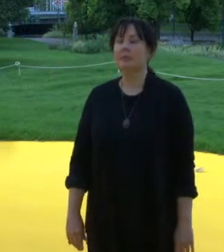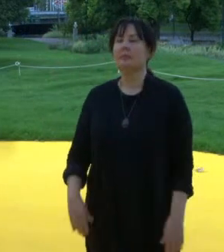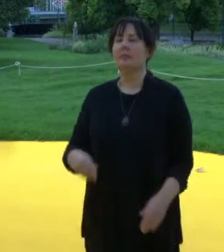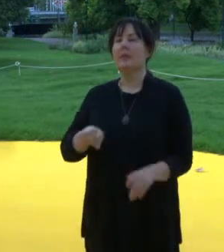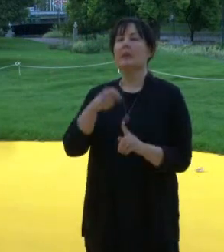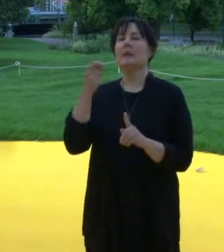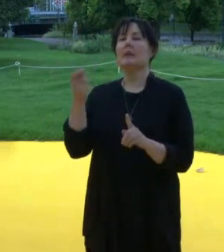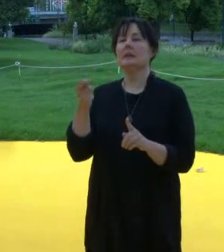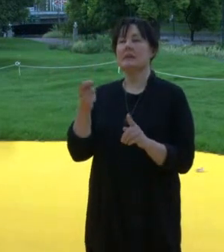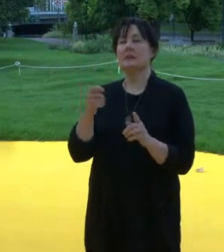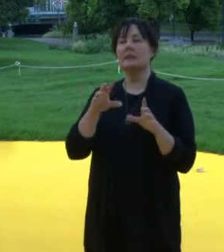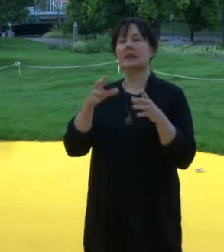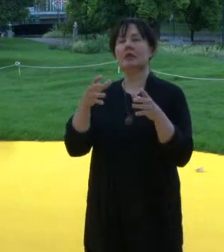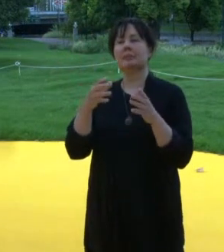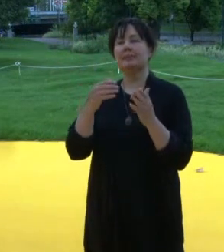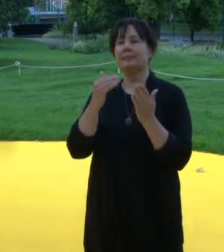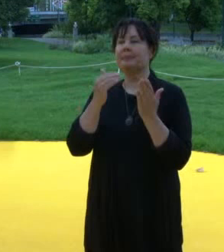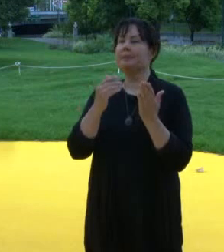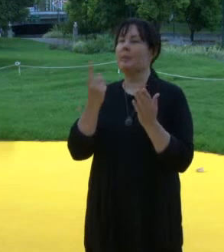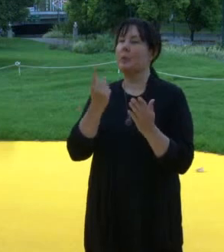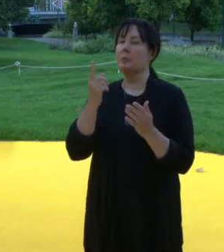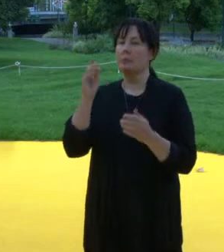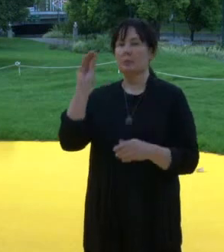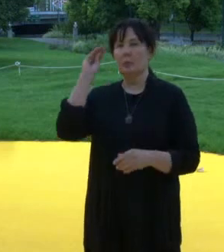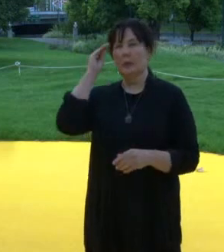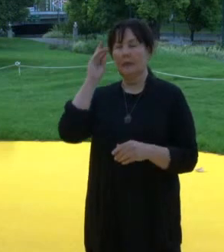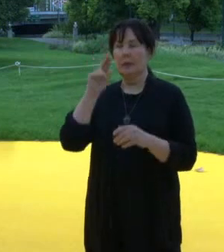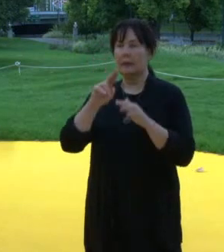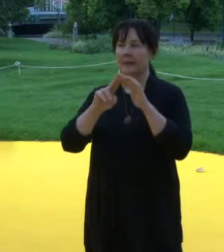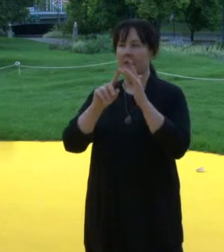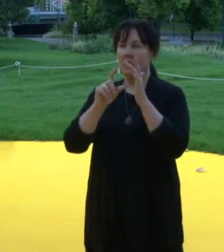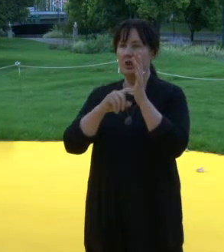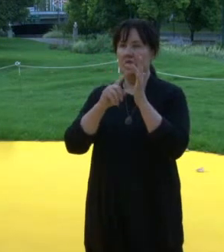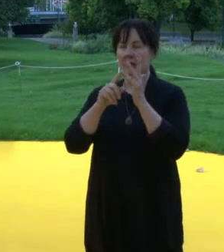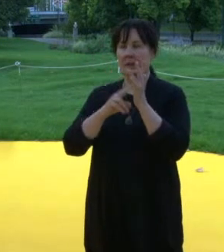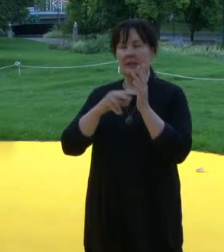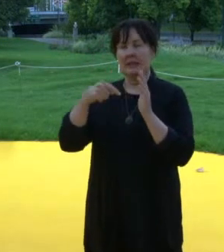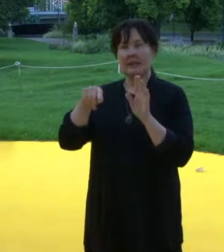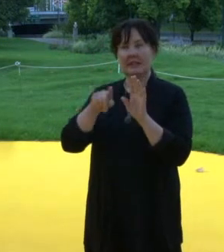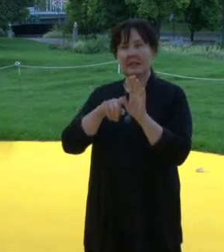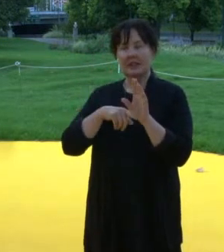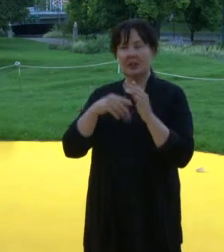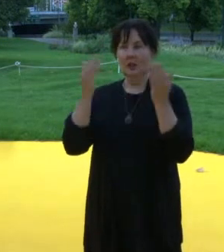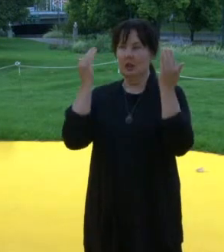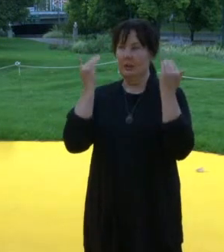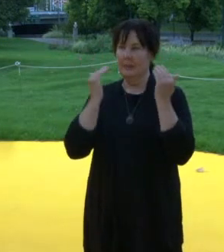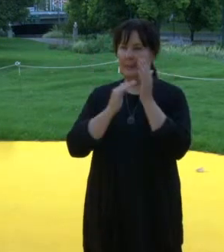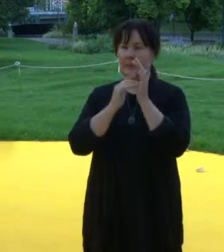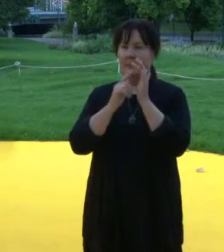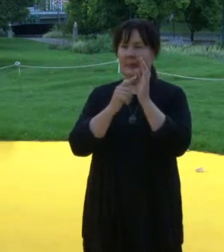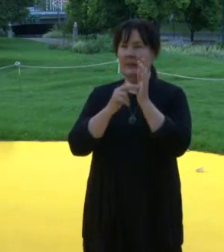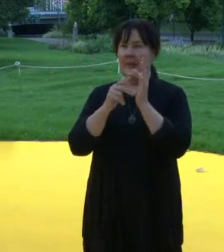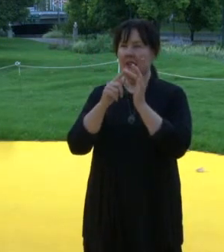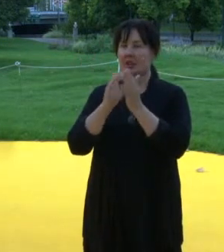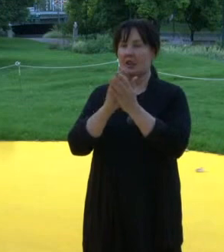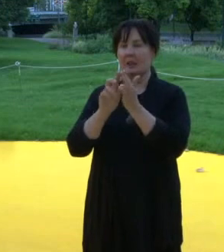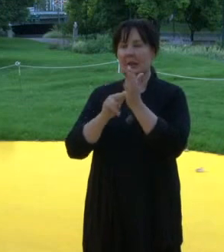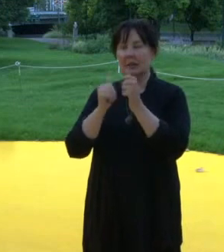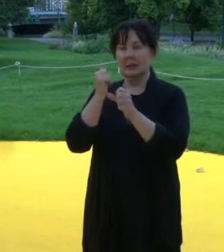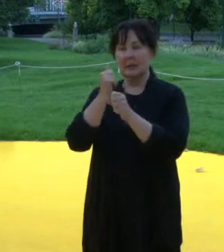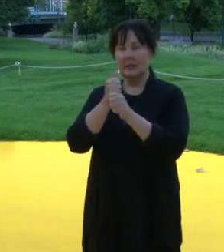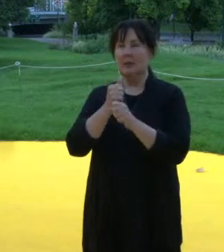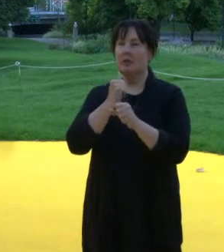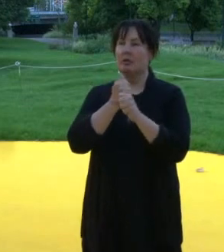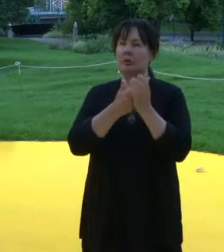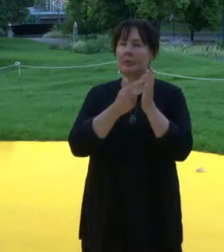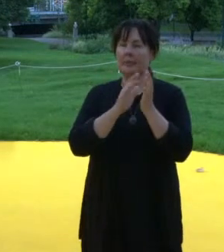Our next category is the prize for fiction. This year, the judges were Melanie Cheng, Bram Presser, Odette